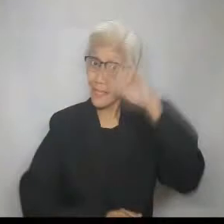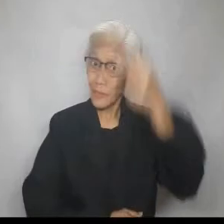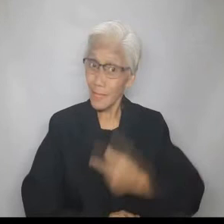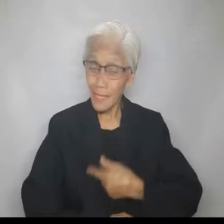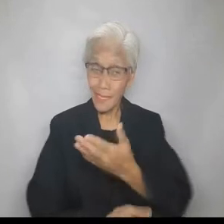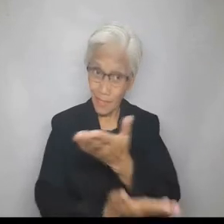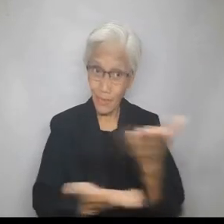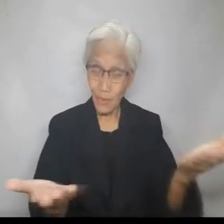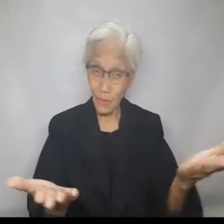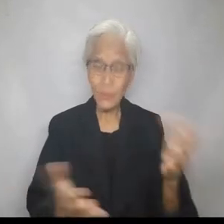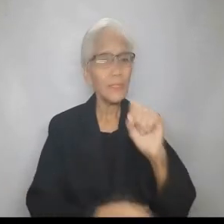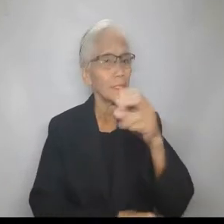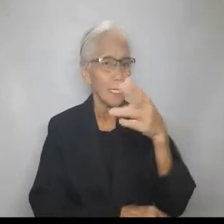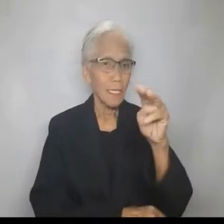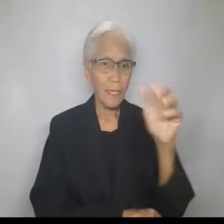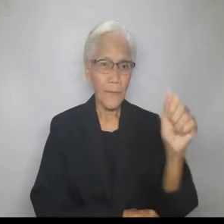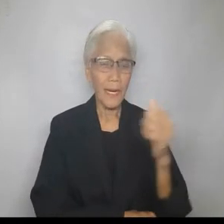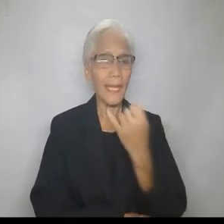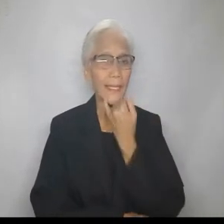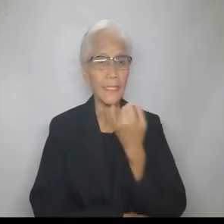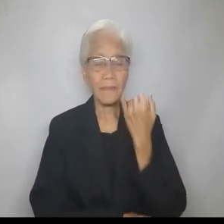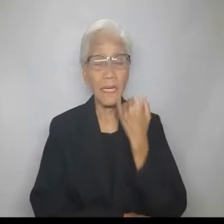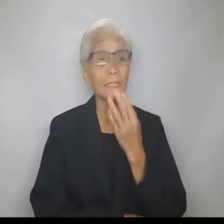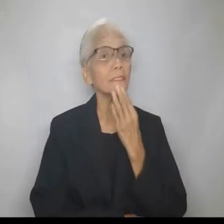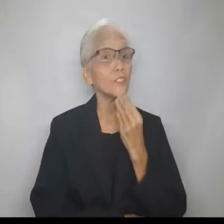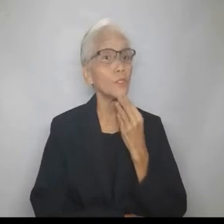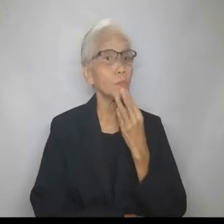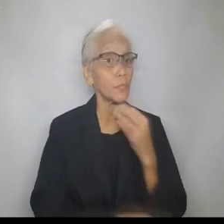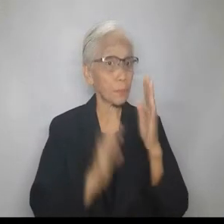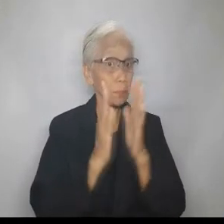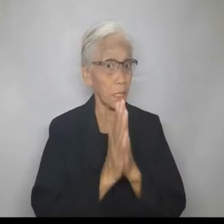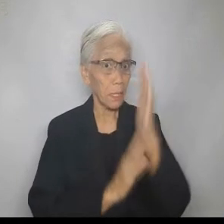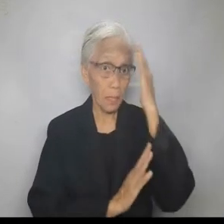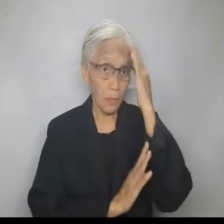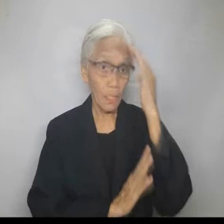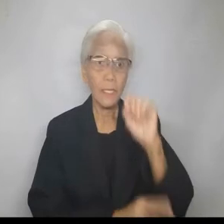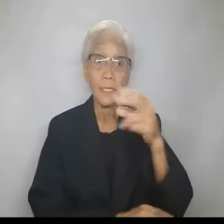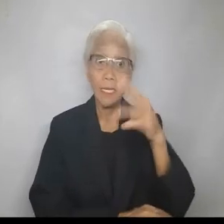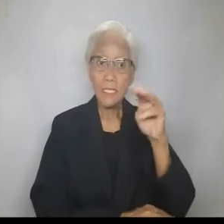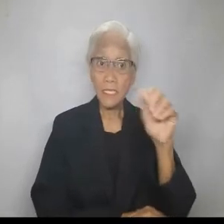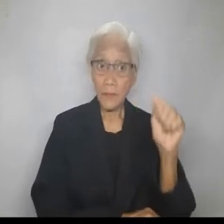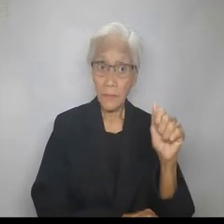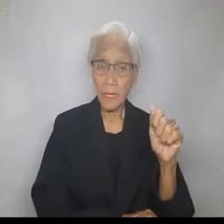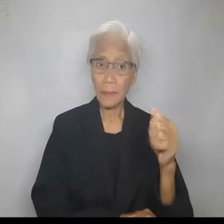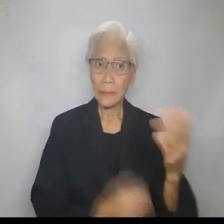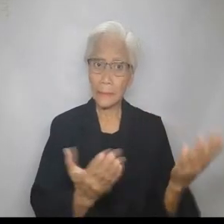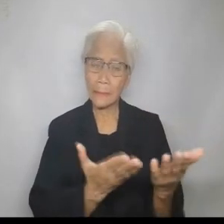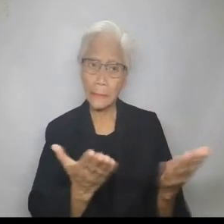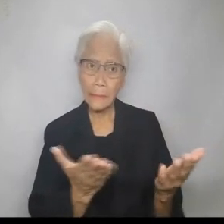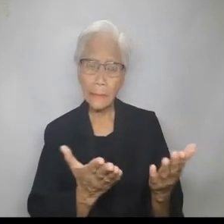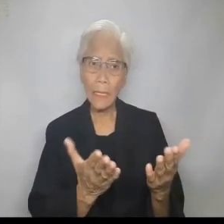Pleasant greetings to you. Shema Israel is a Jewish prayer known as the Shema that serves